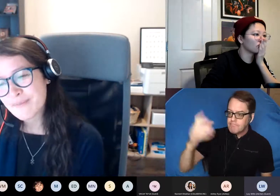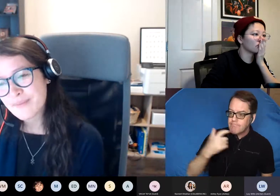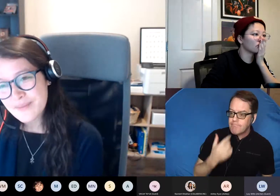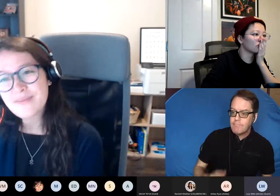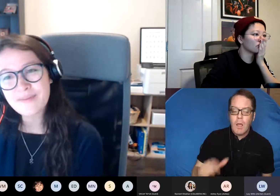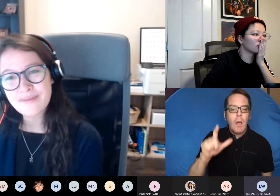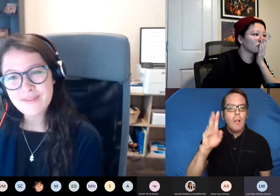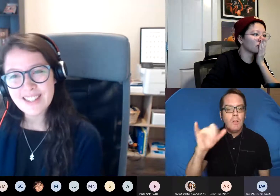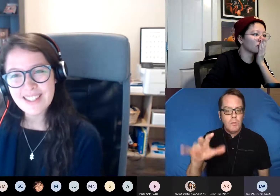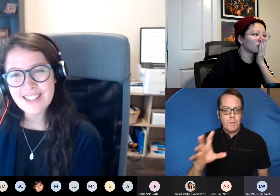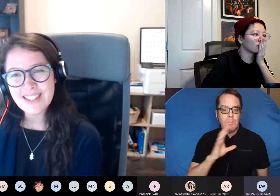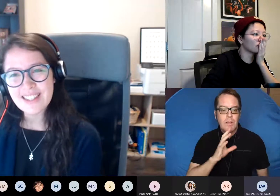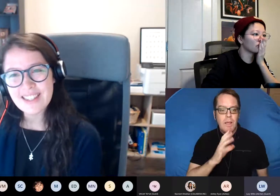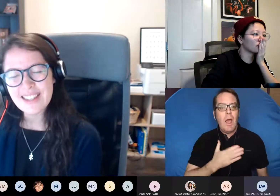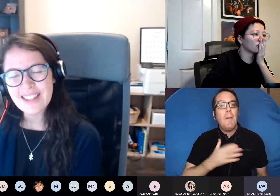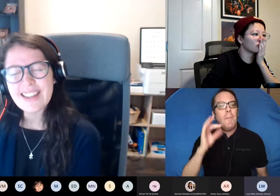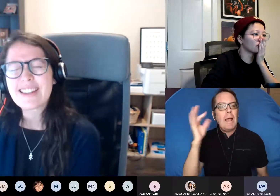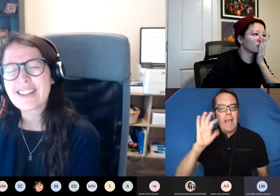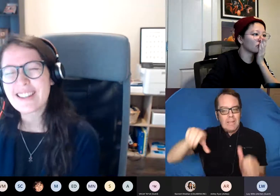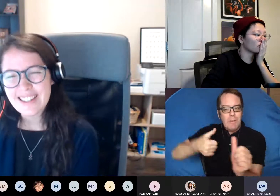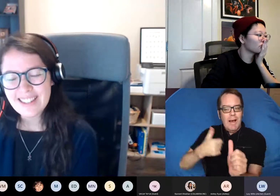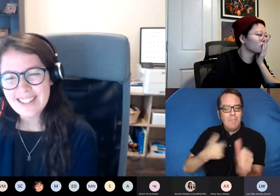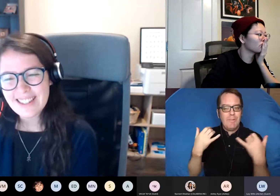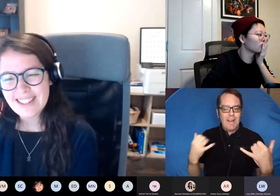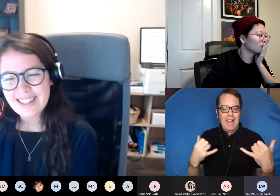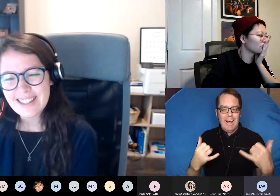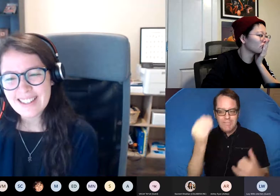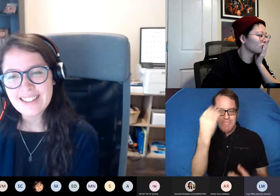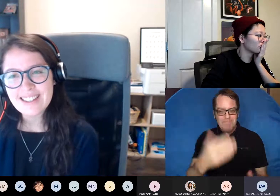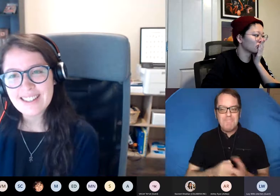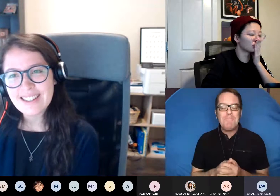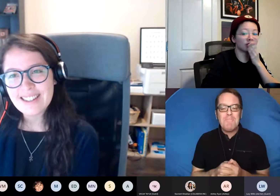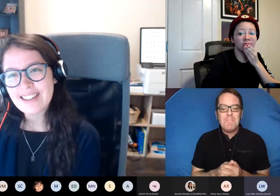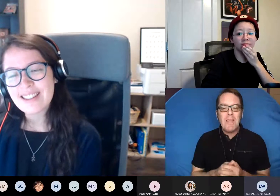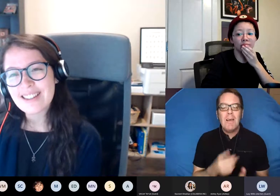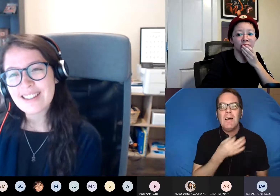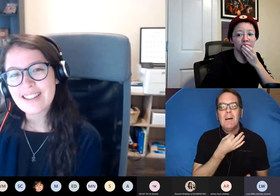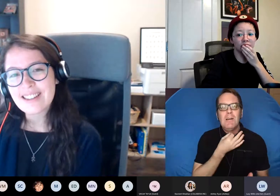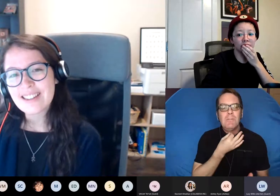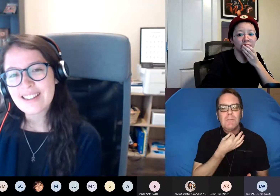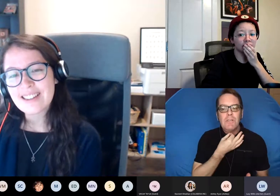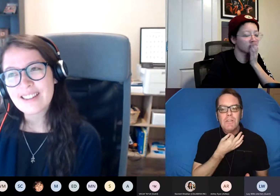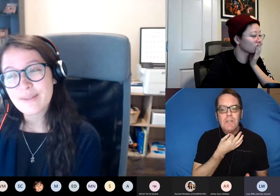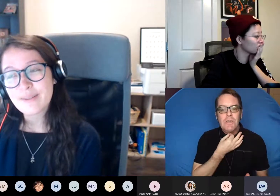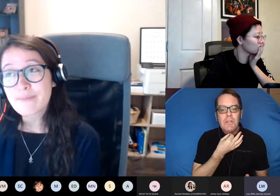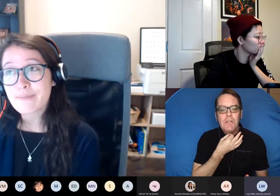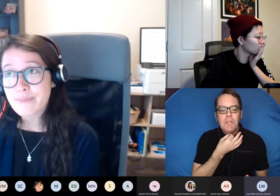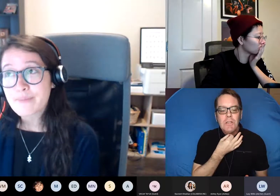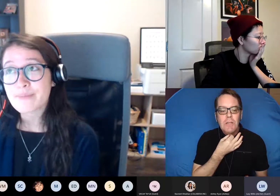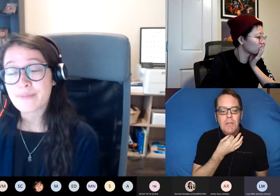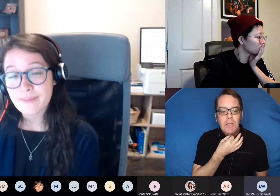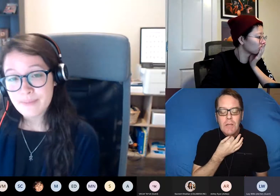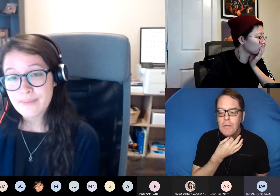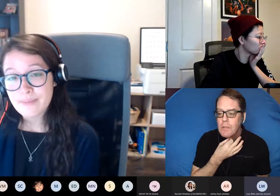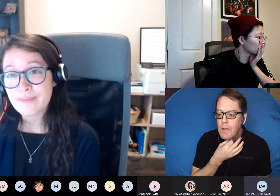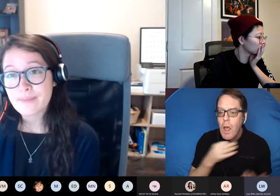Hello there, my cat's currently behind me. I'm really interested in the intersectionality